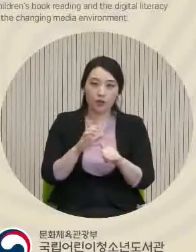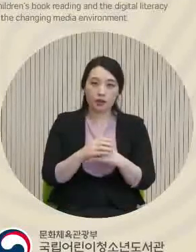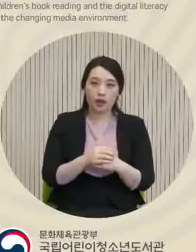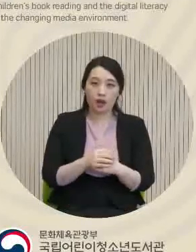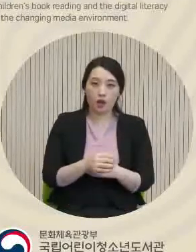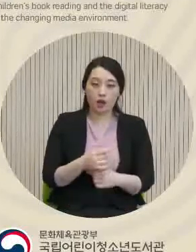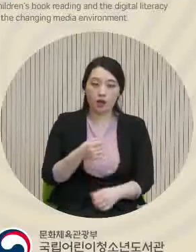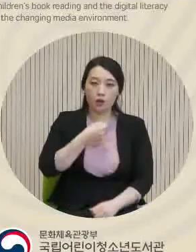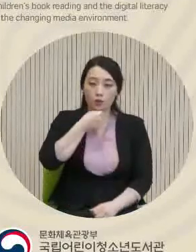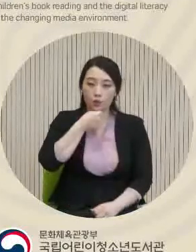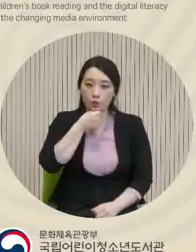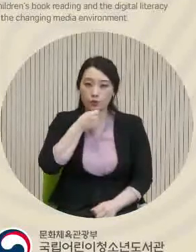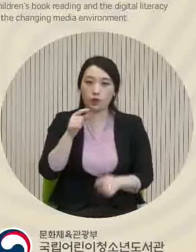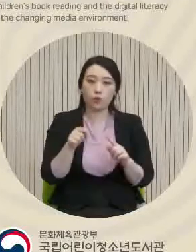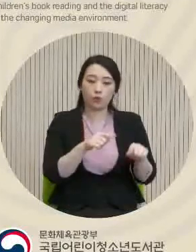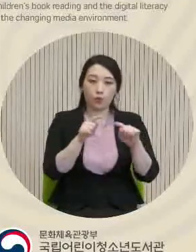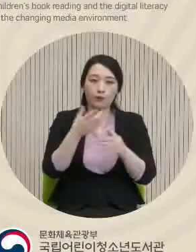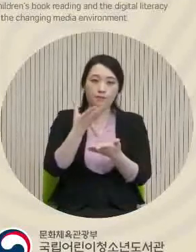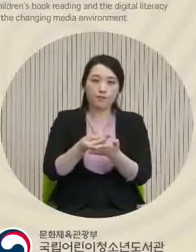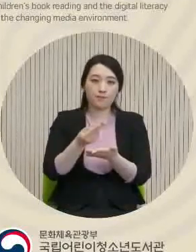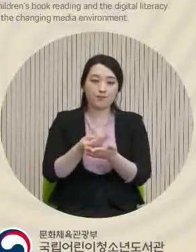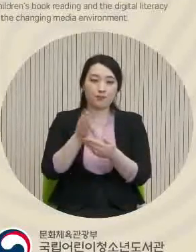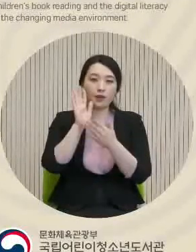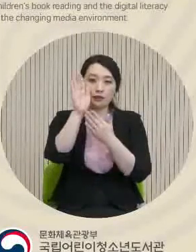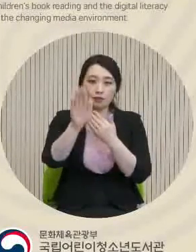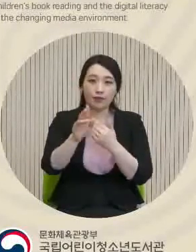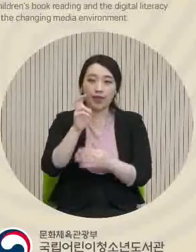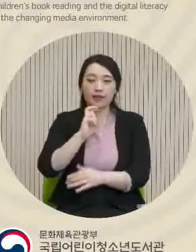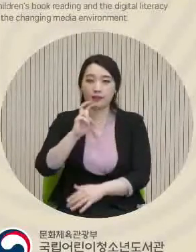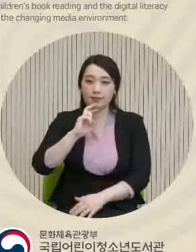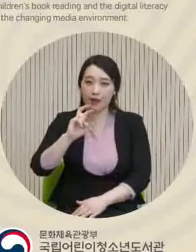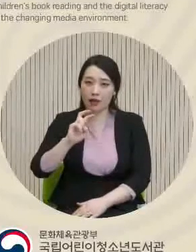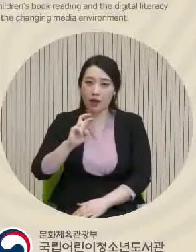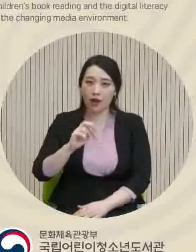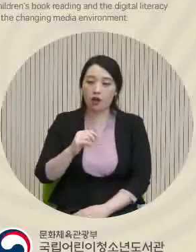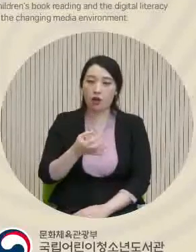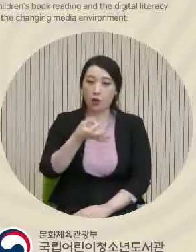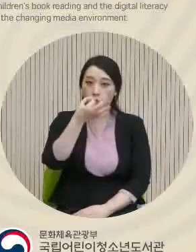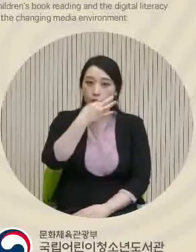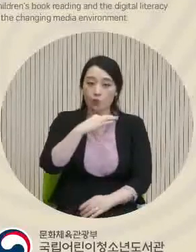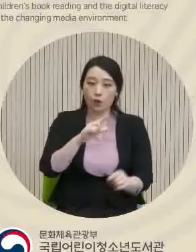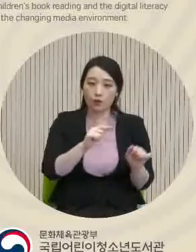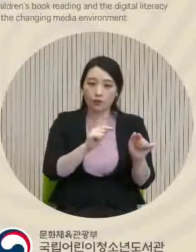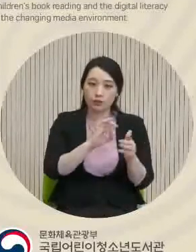Anchor, students can record their voices. And they can also use the